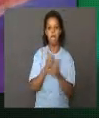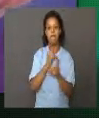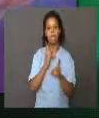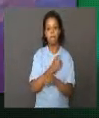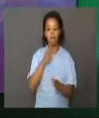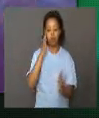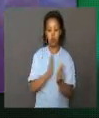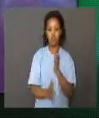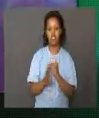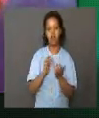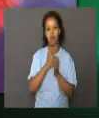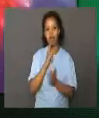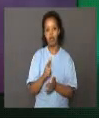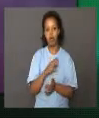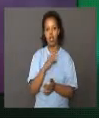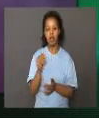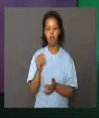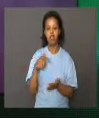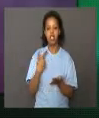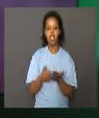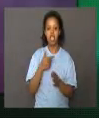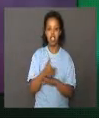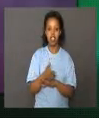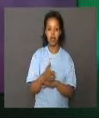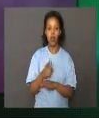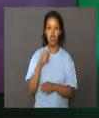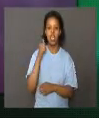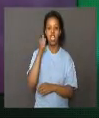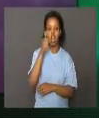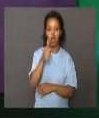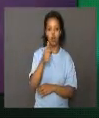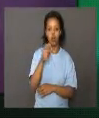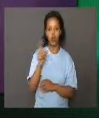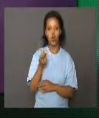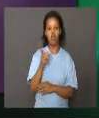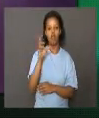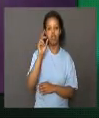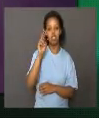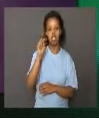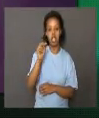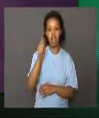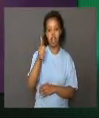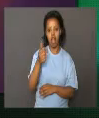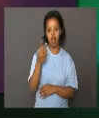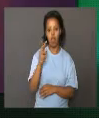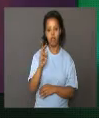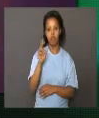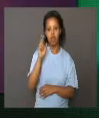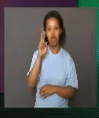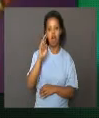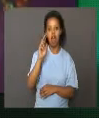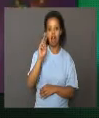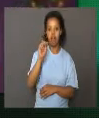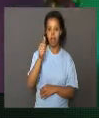the RNA and the reverse transcriptase of the virus to be injected